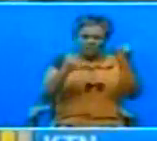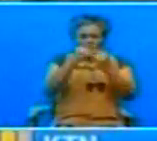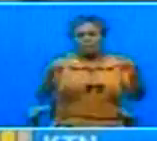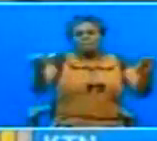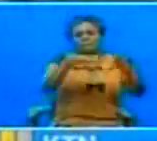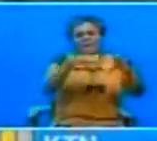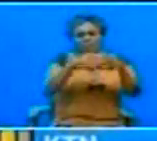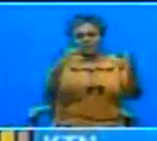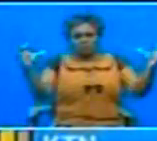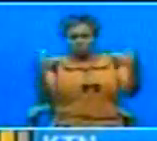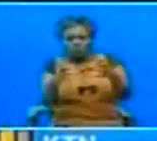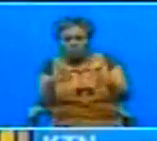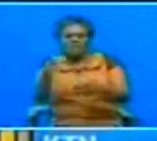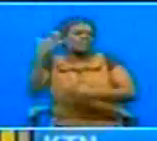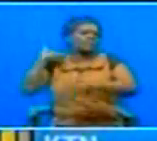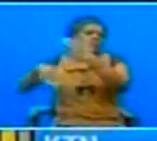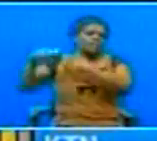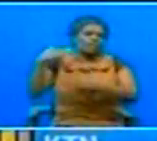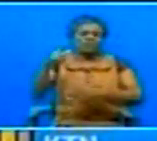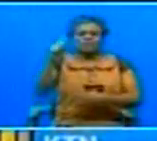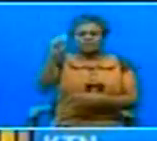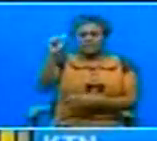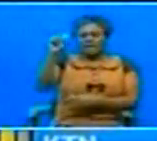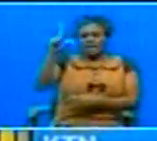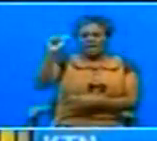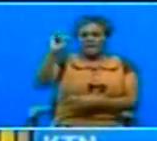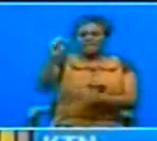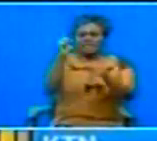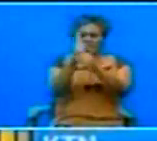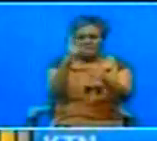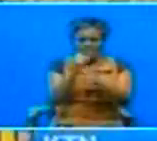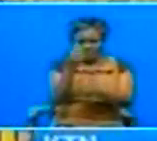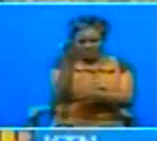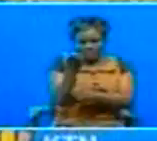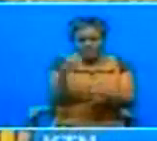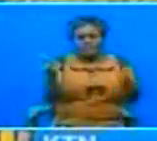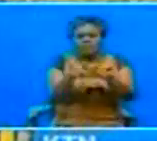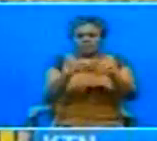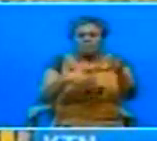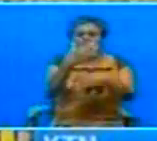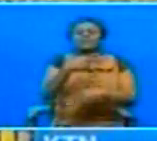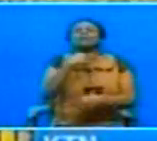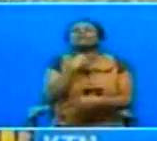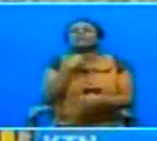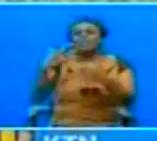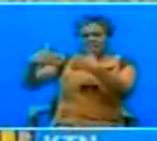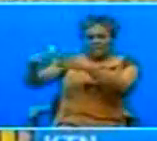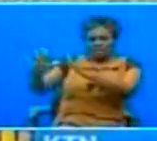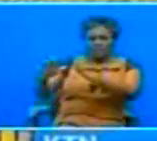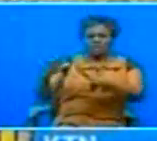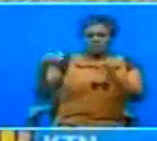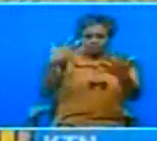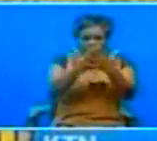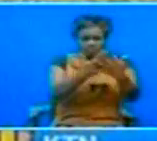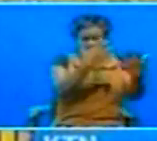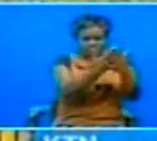members of a group of what was dubbed the Talai 11, detained at Kapsisiwo. And after the colonialists left, the detention